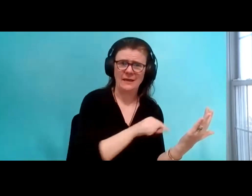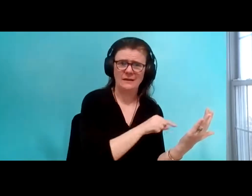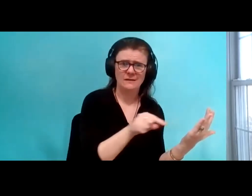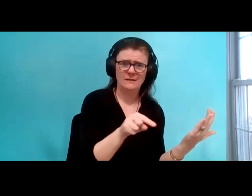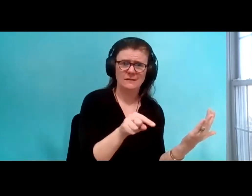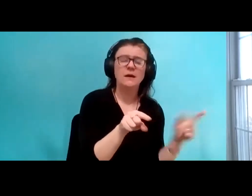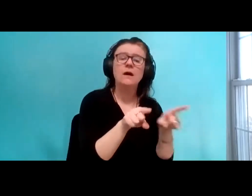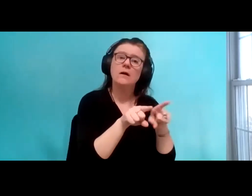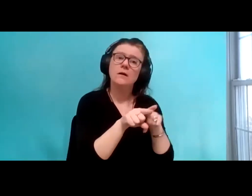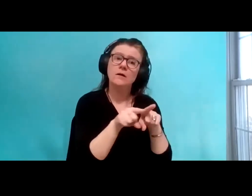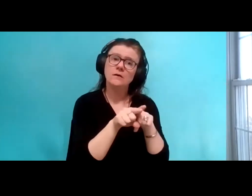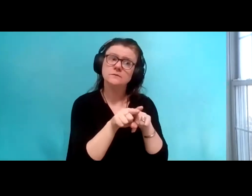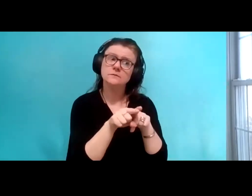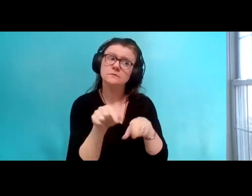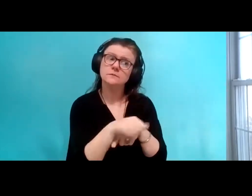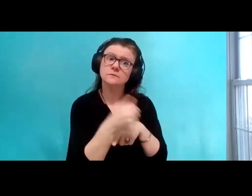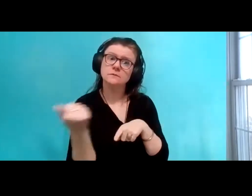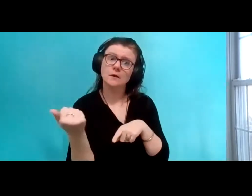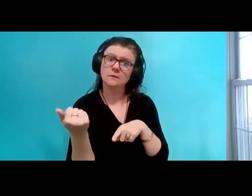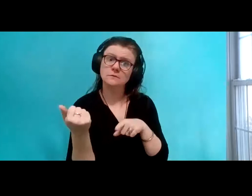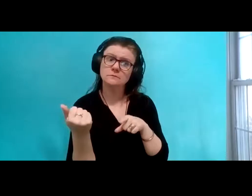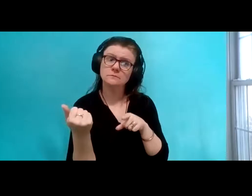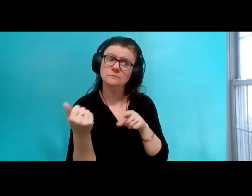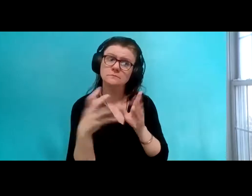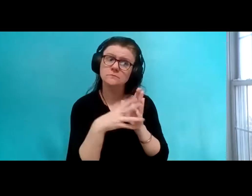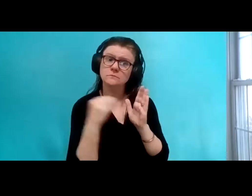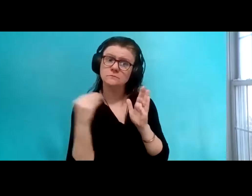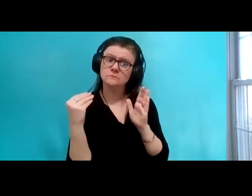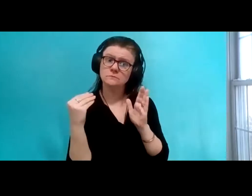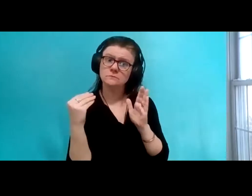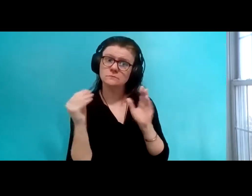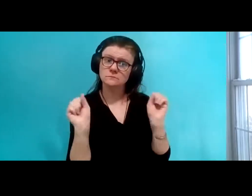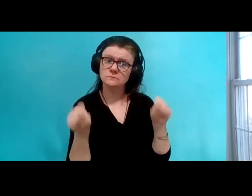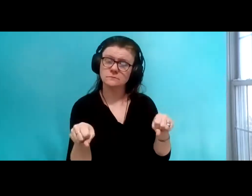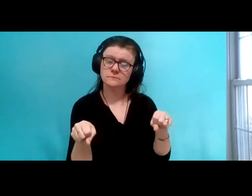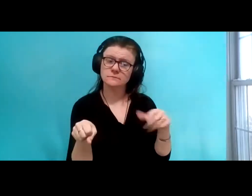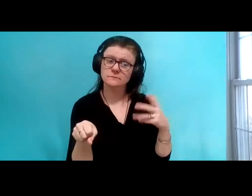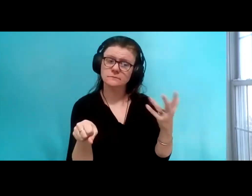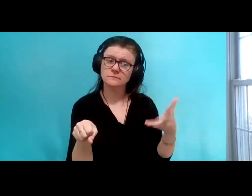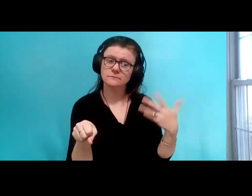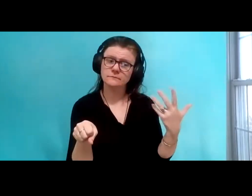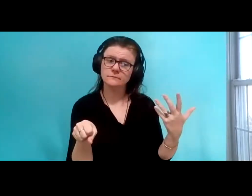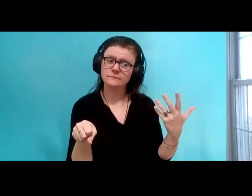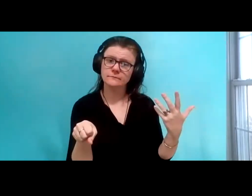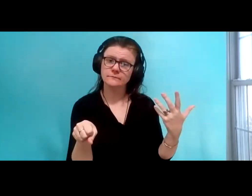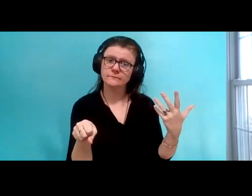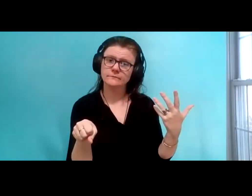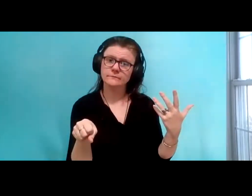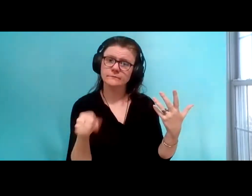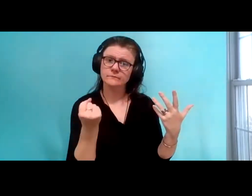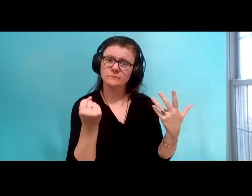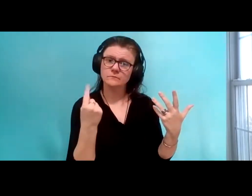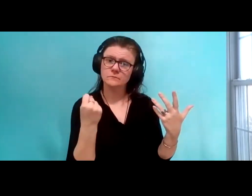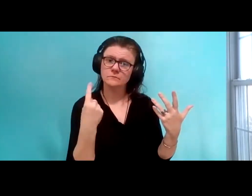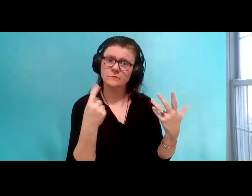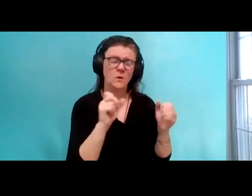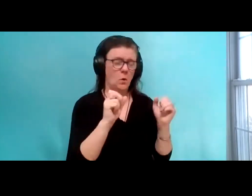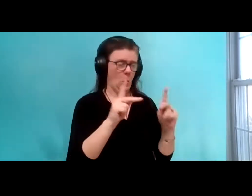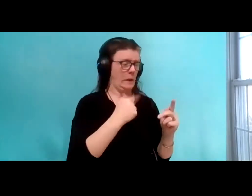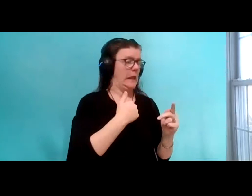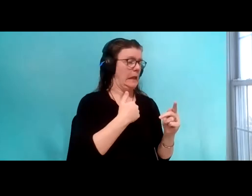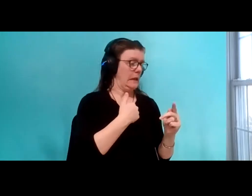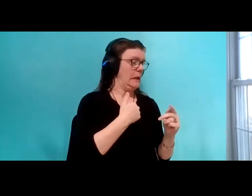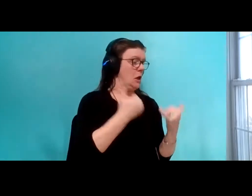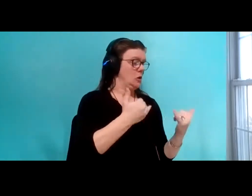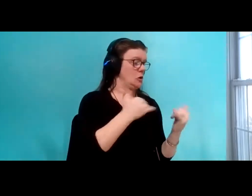thing that we can learn from these types of processes is understanding not only what can you get from